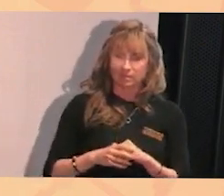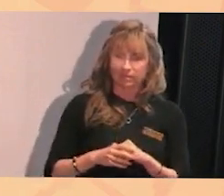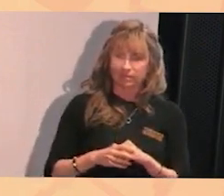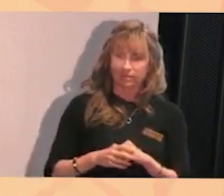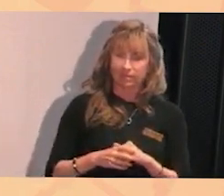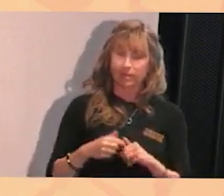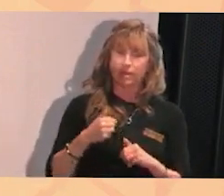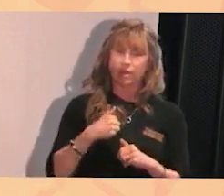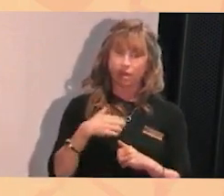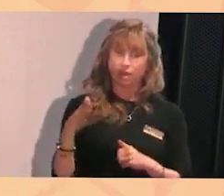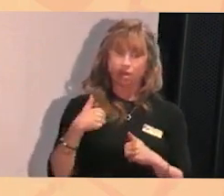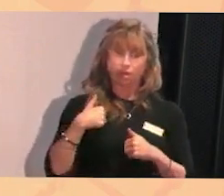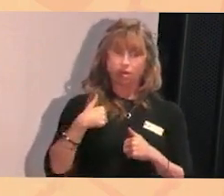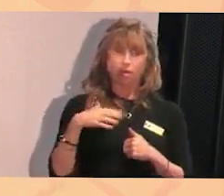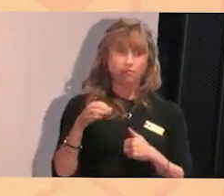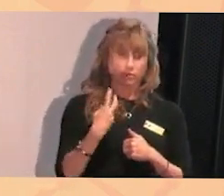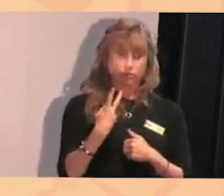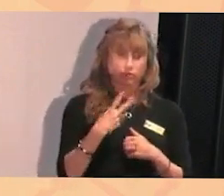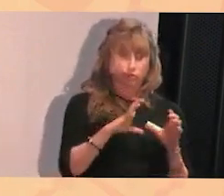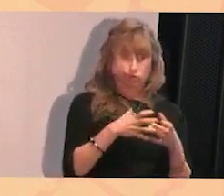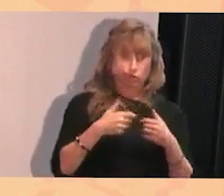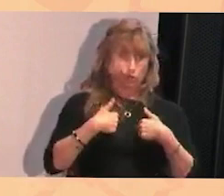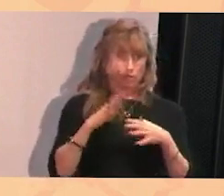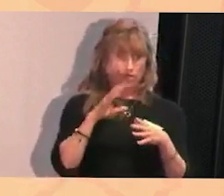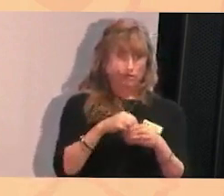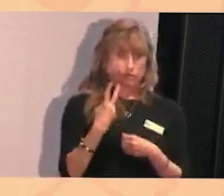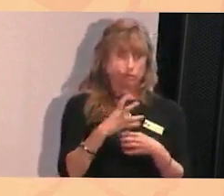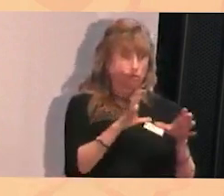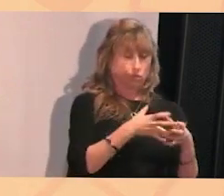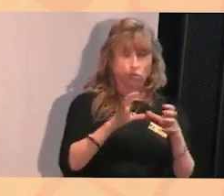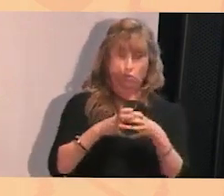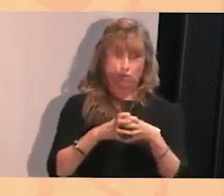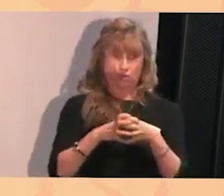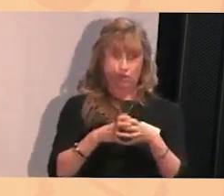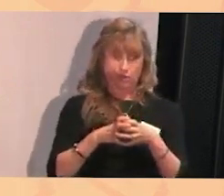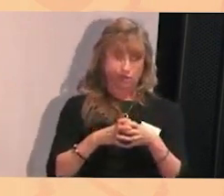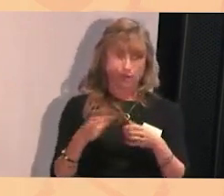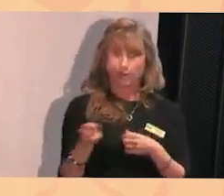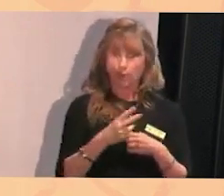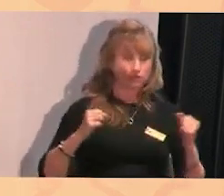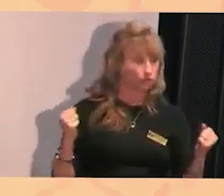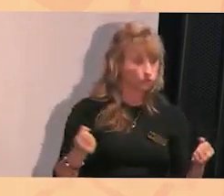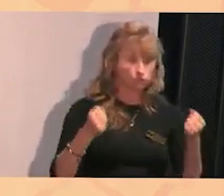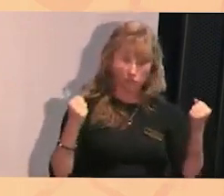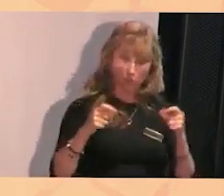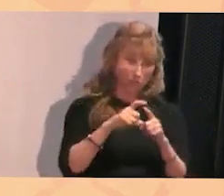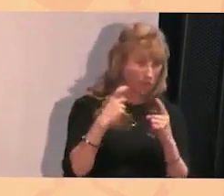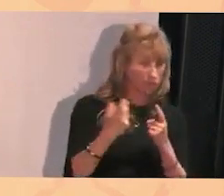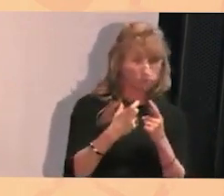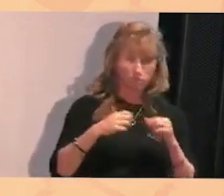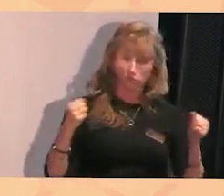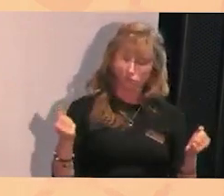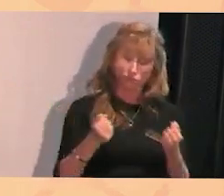I come from two different groups, two different tribal groups, strong in culture, strong in activity, strong in performance.